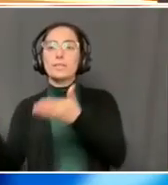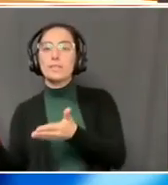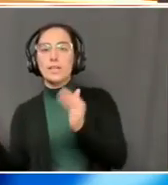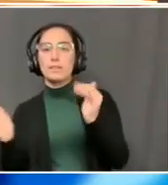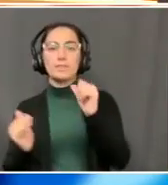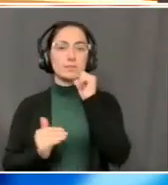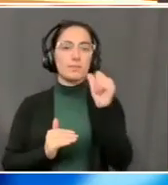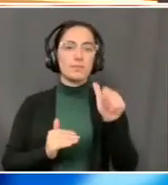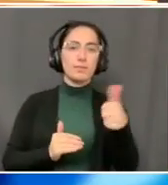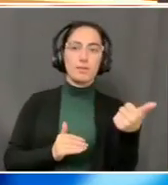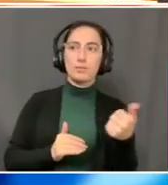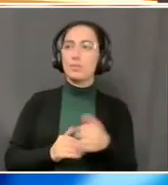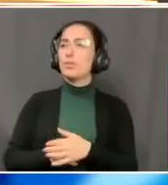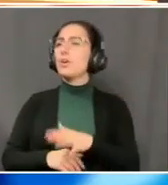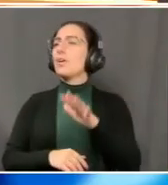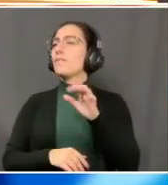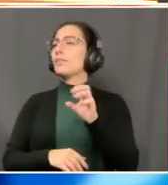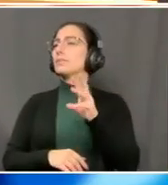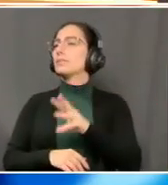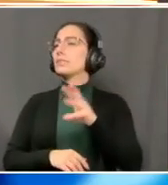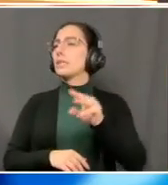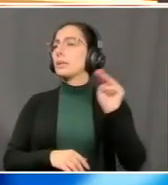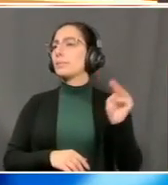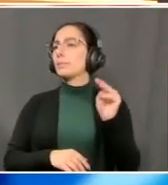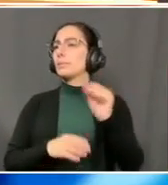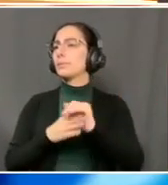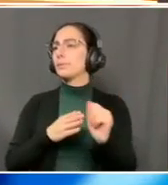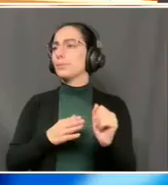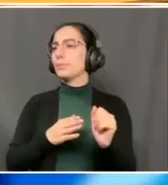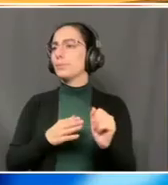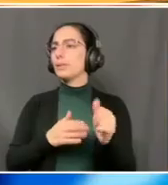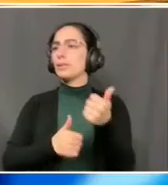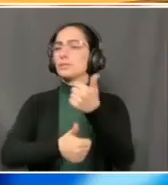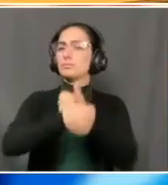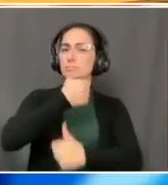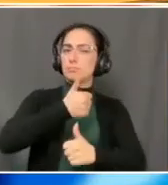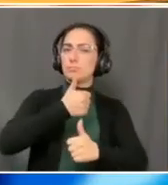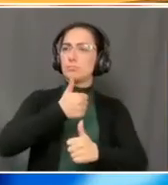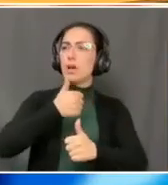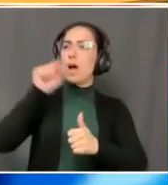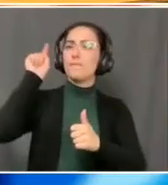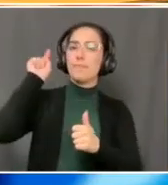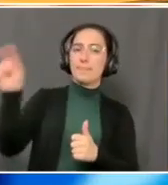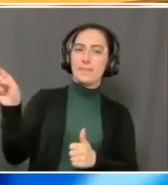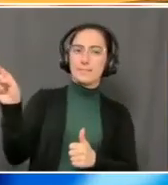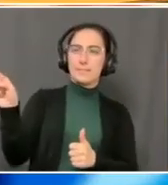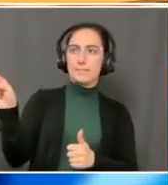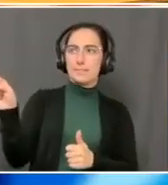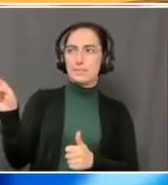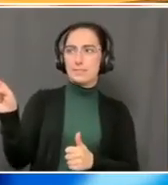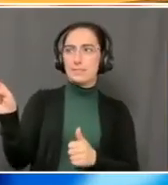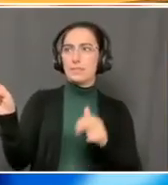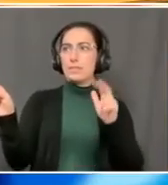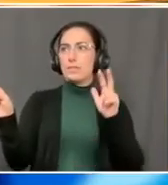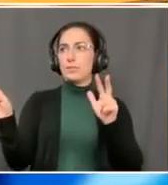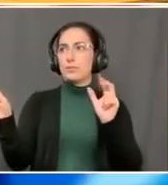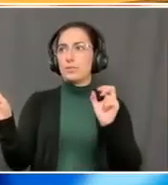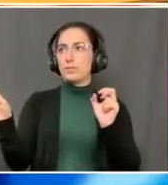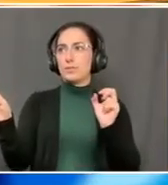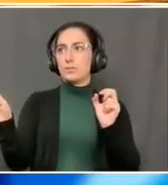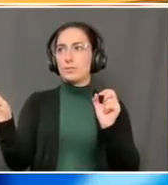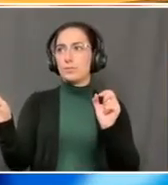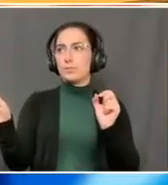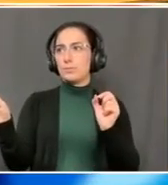The $566 million is a subset Of this the one. 2.3 billion. Got it. One of the codes. Yeah,